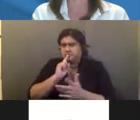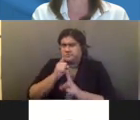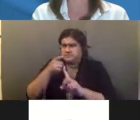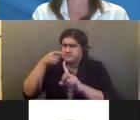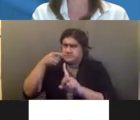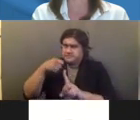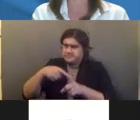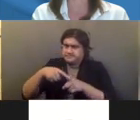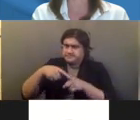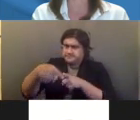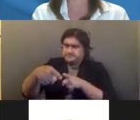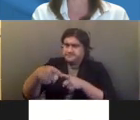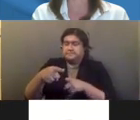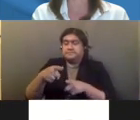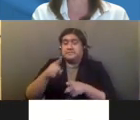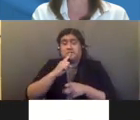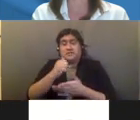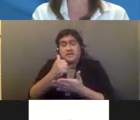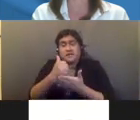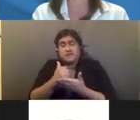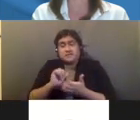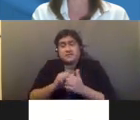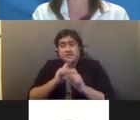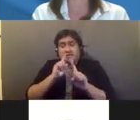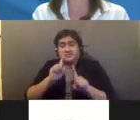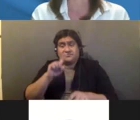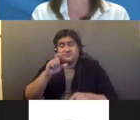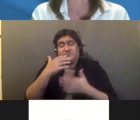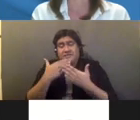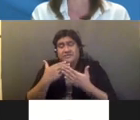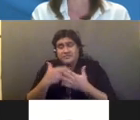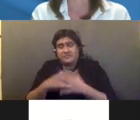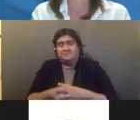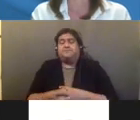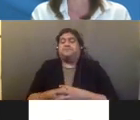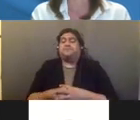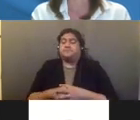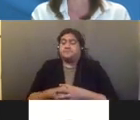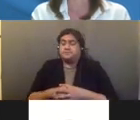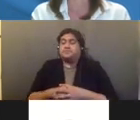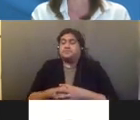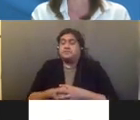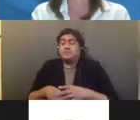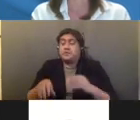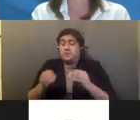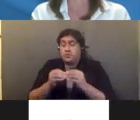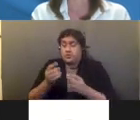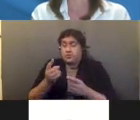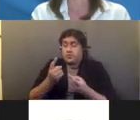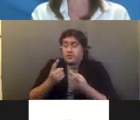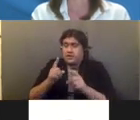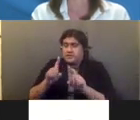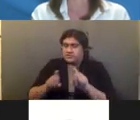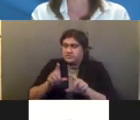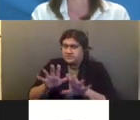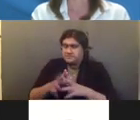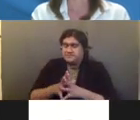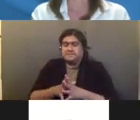really helpful in the way that you're answering the questions, and so thank you. More questions. This one